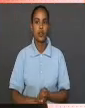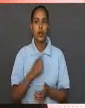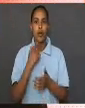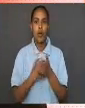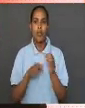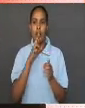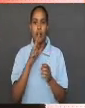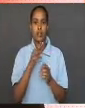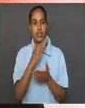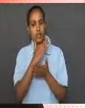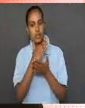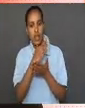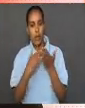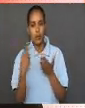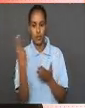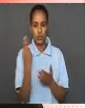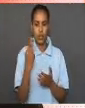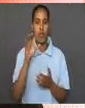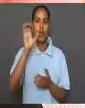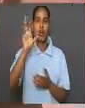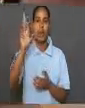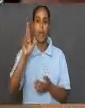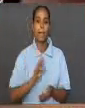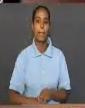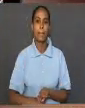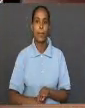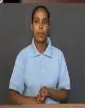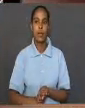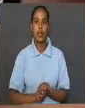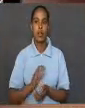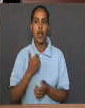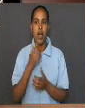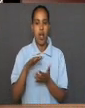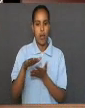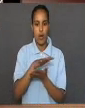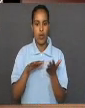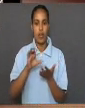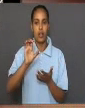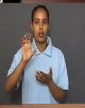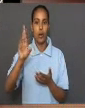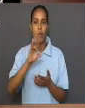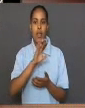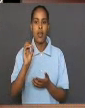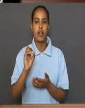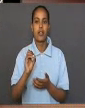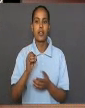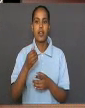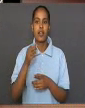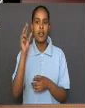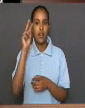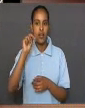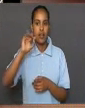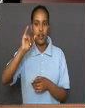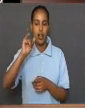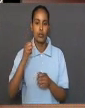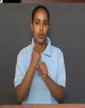What are some of the uses of chromium? An alloy of chromium and nickel is